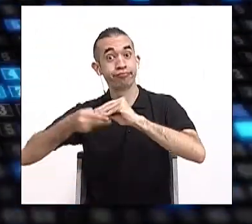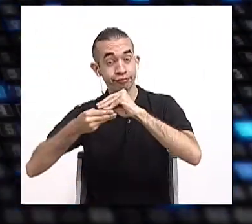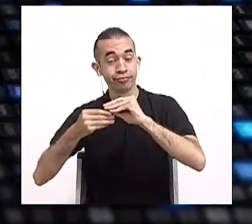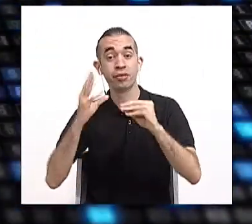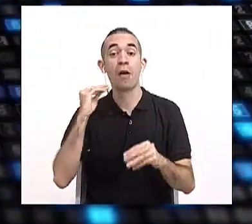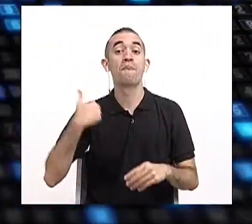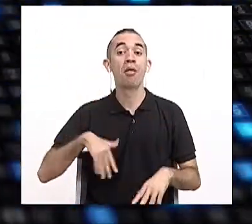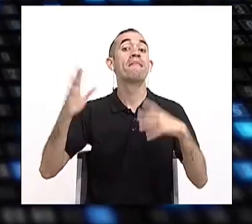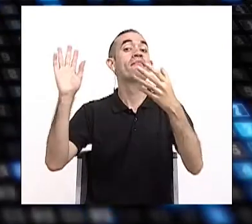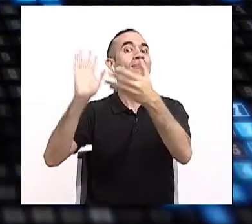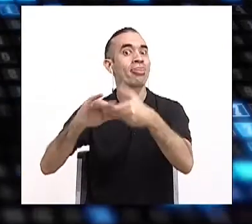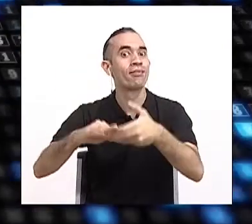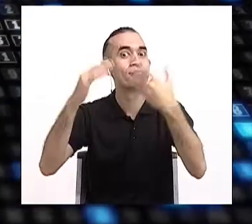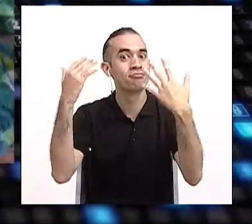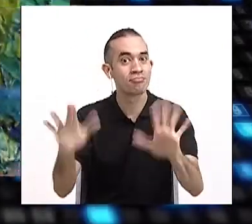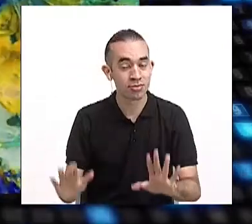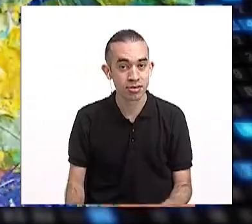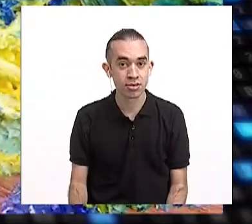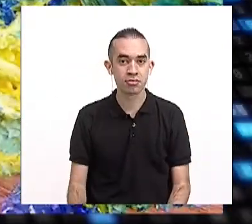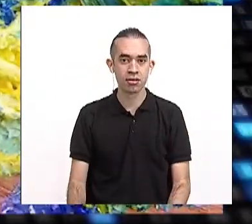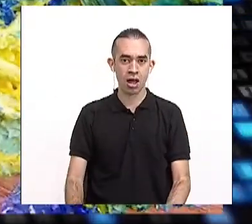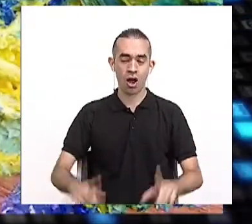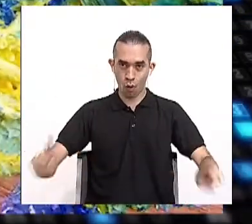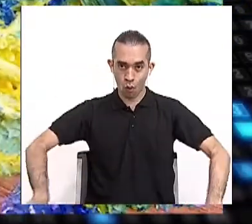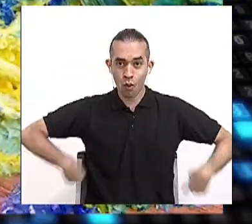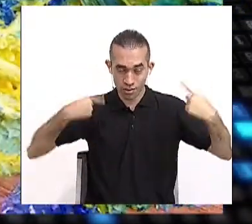love participating in parades and at